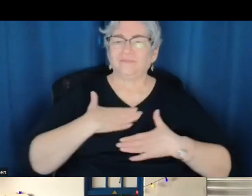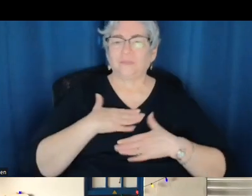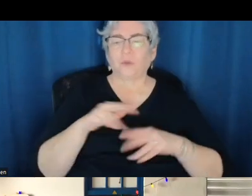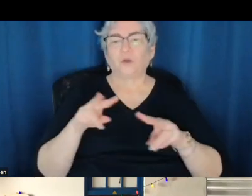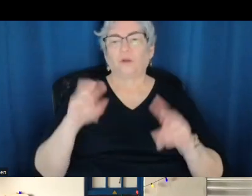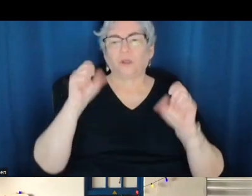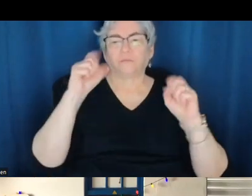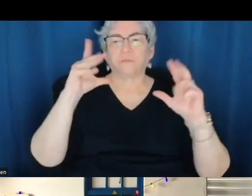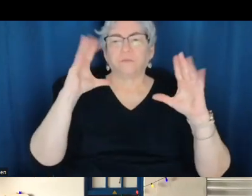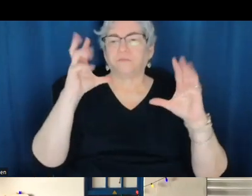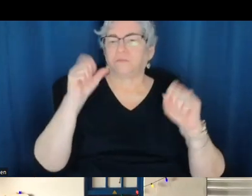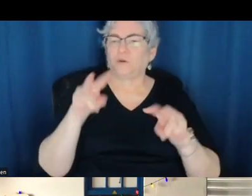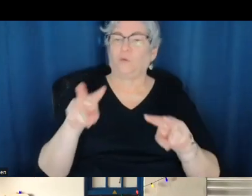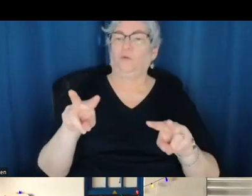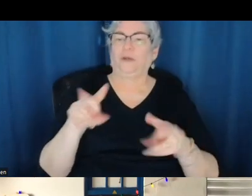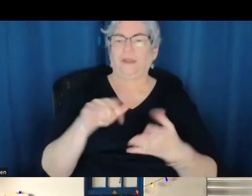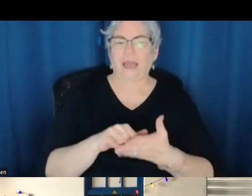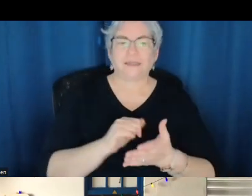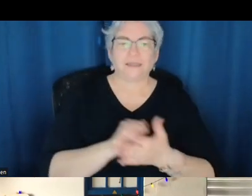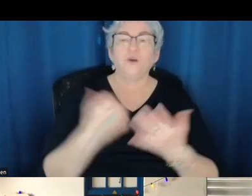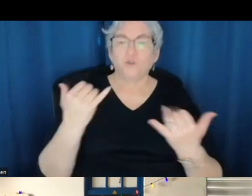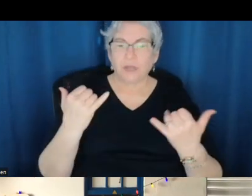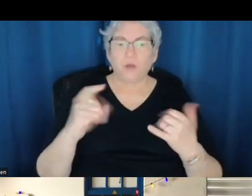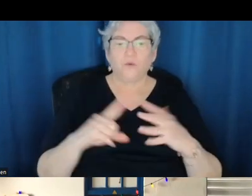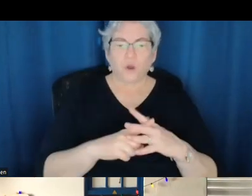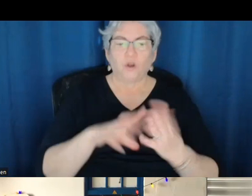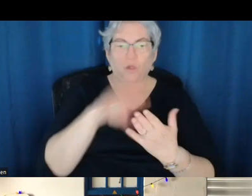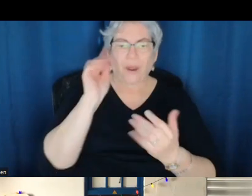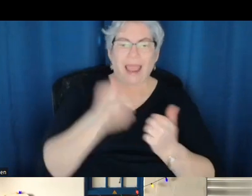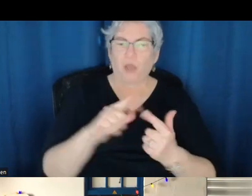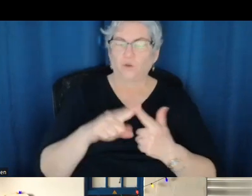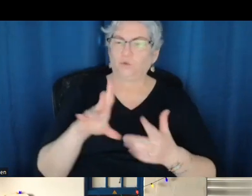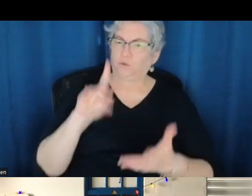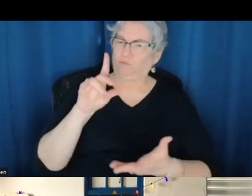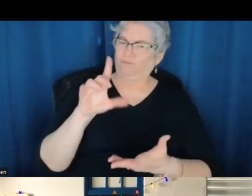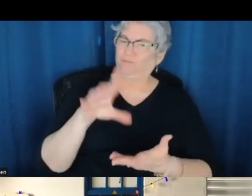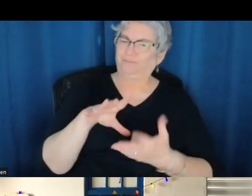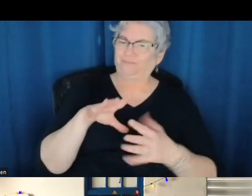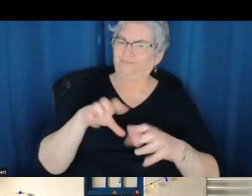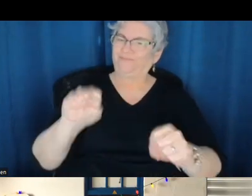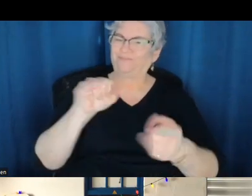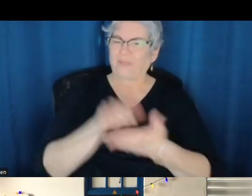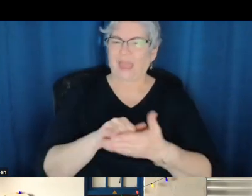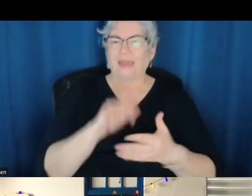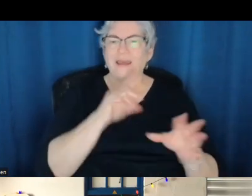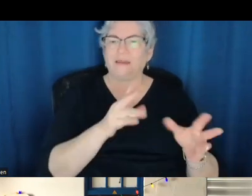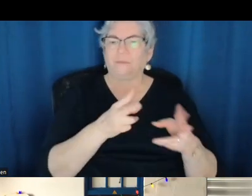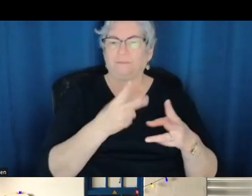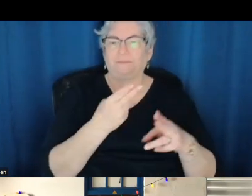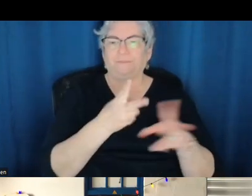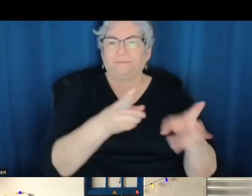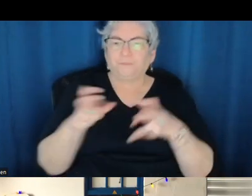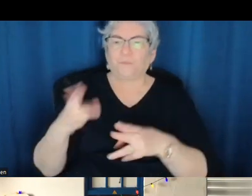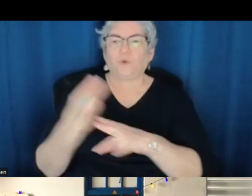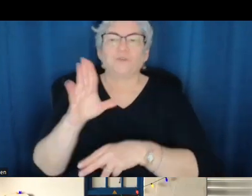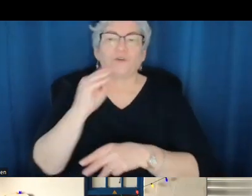of discovery provided? Today, we will start to learn how to capture that essence and transport it to your home. In this